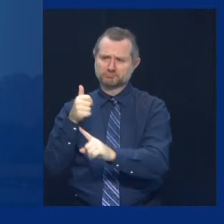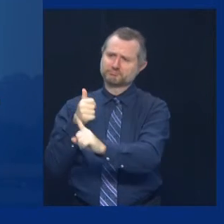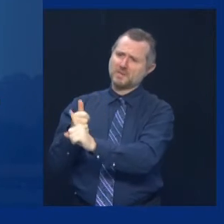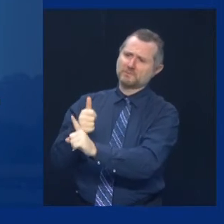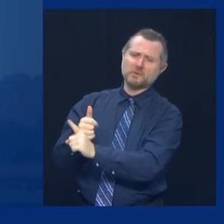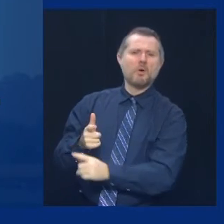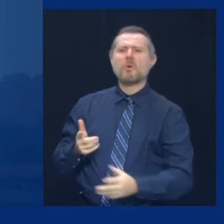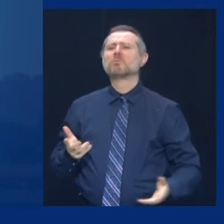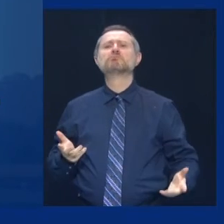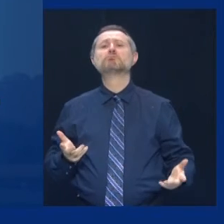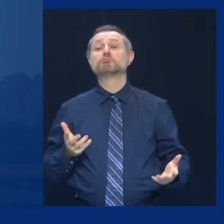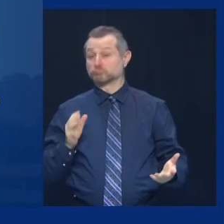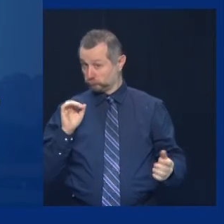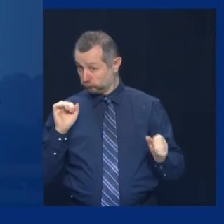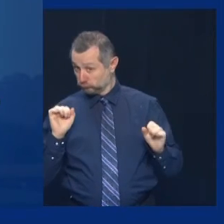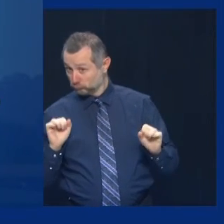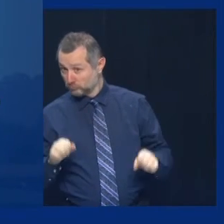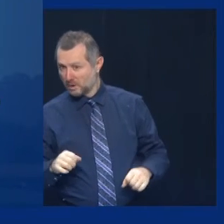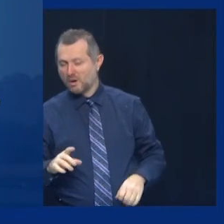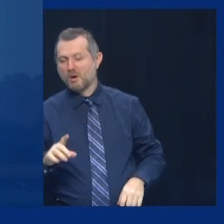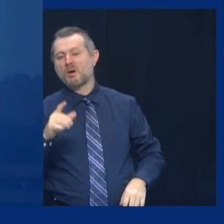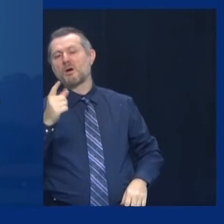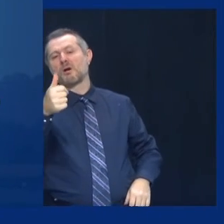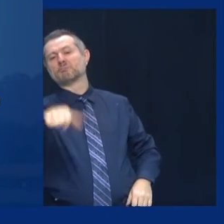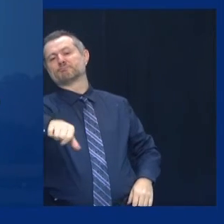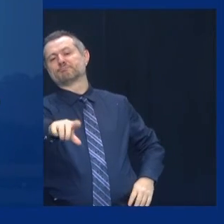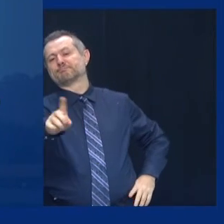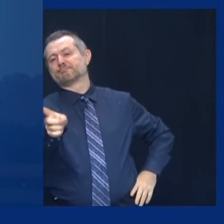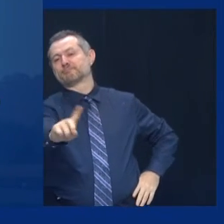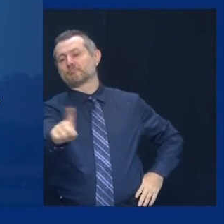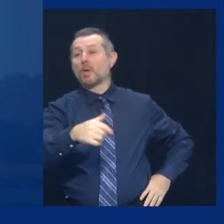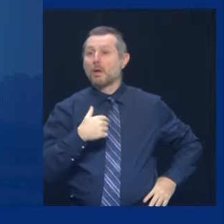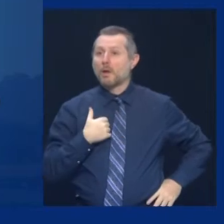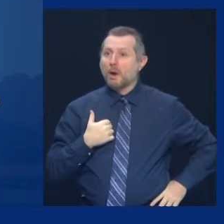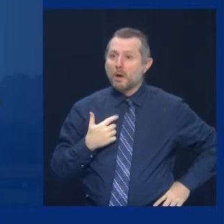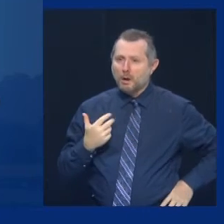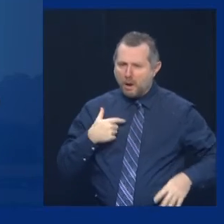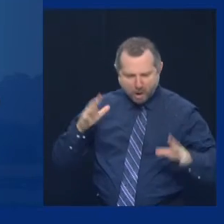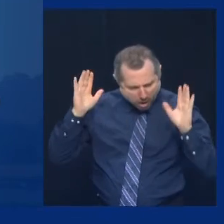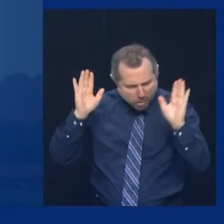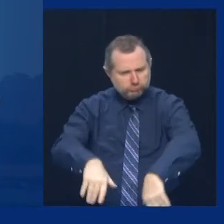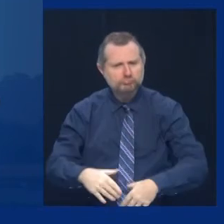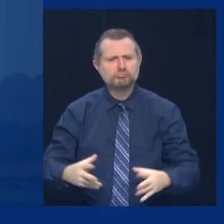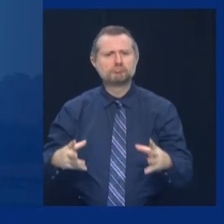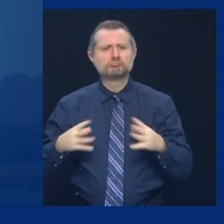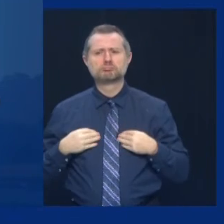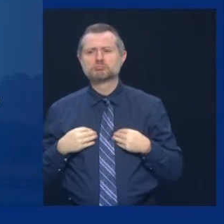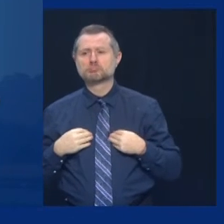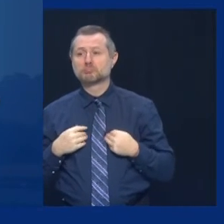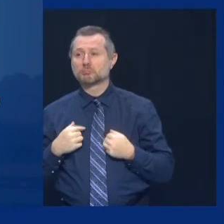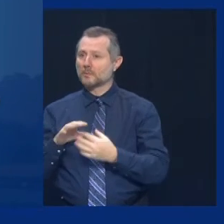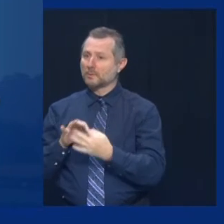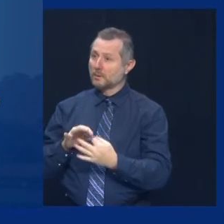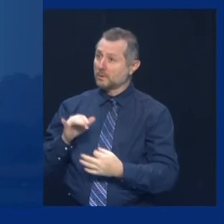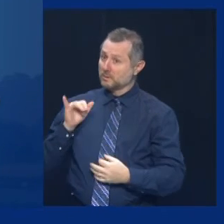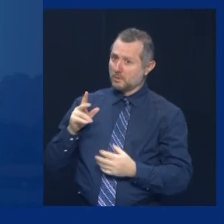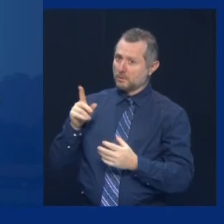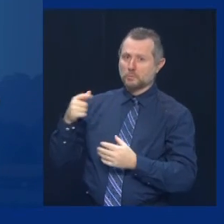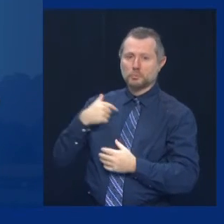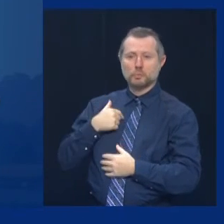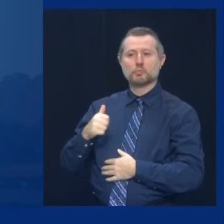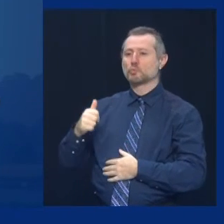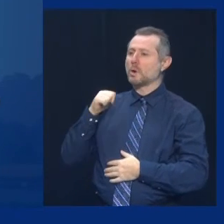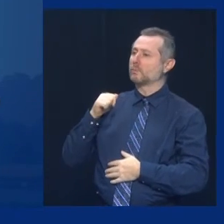could have taken a different path, but they agreed to be cooperative, and they said they will not send flights to